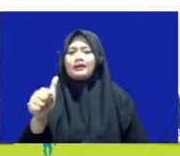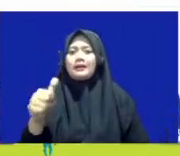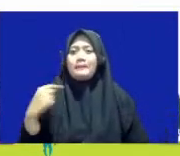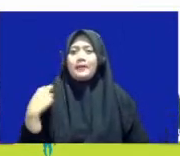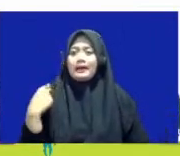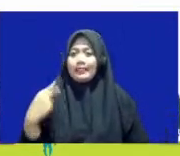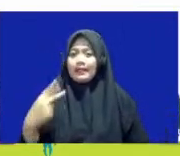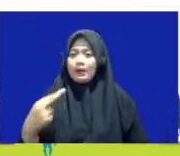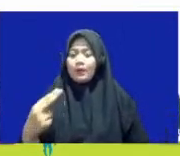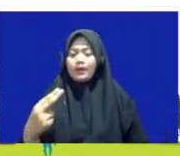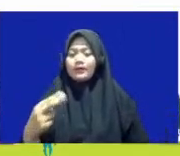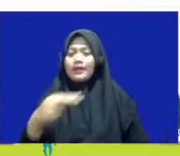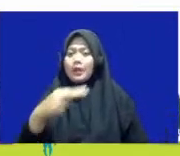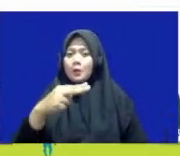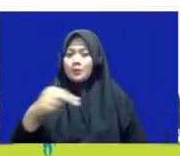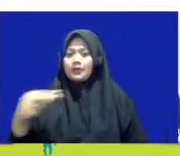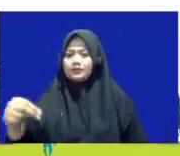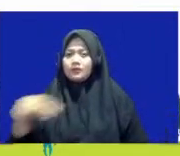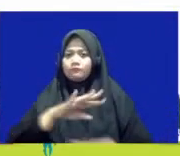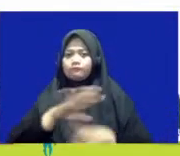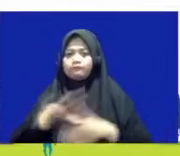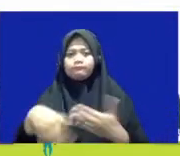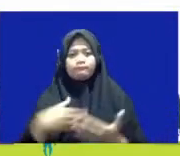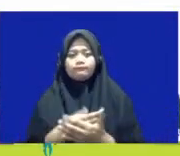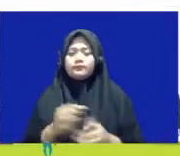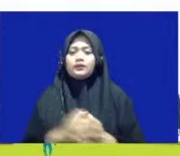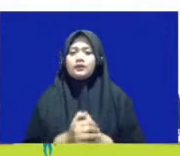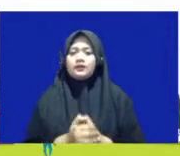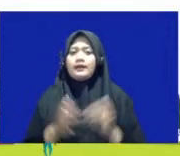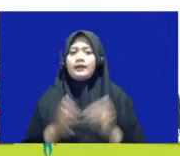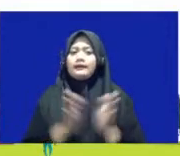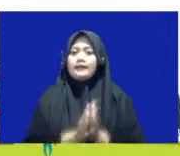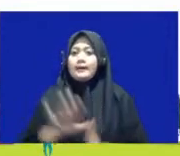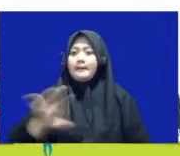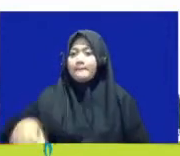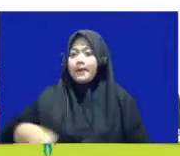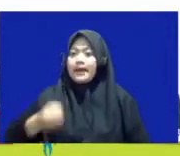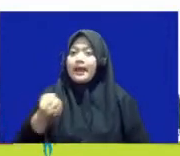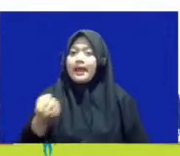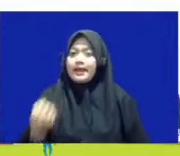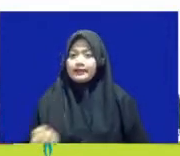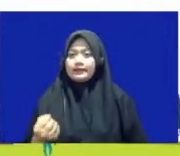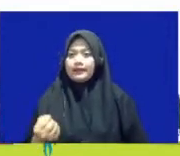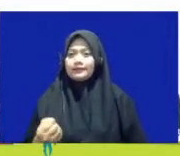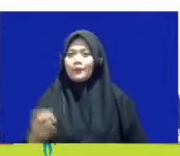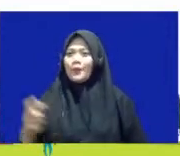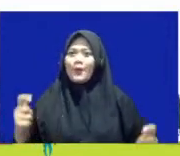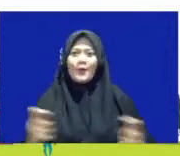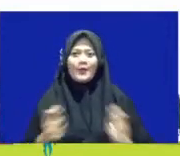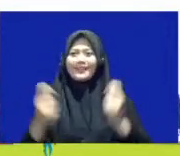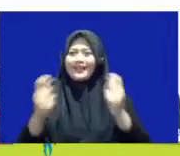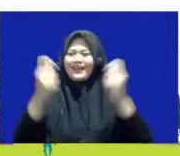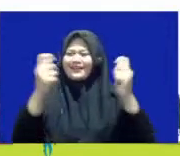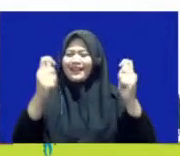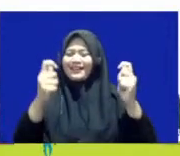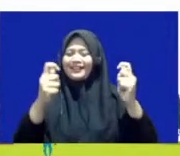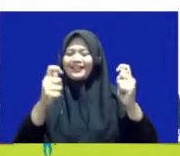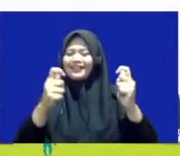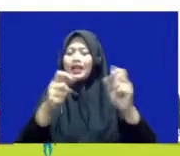Bangladesh is well known for its cyclone preparedness program, engaging with 50,000